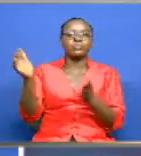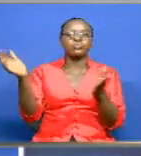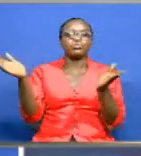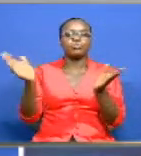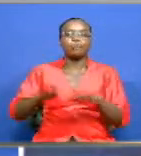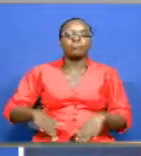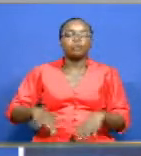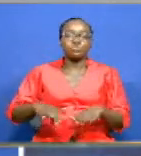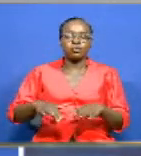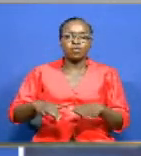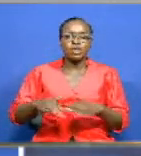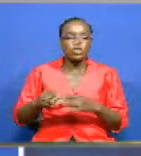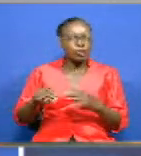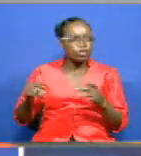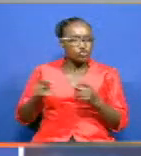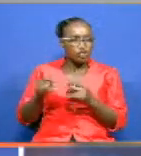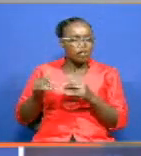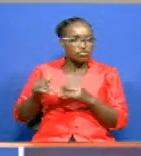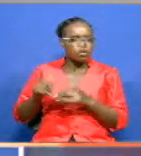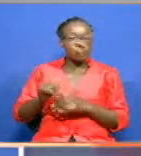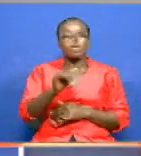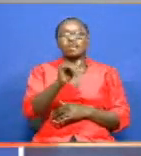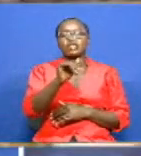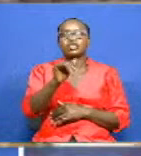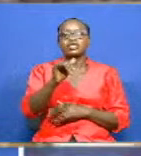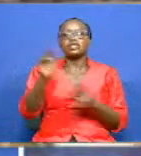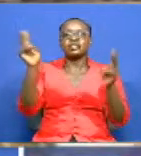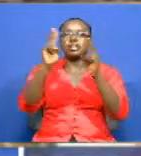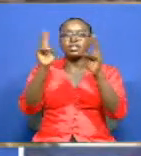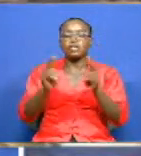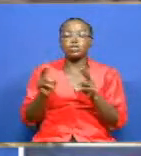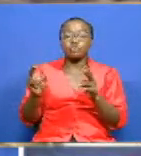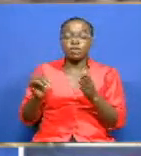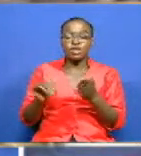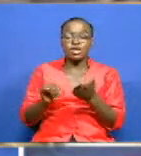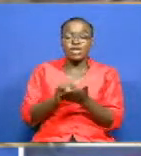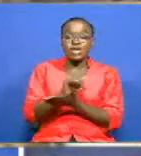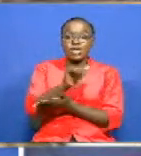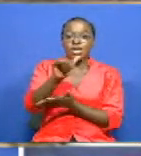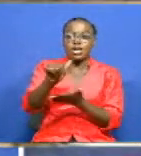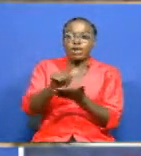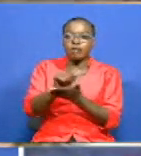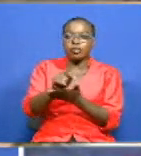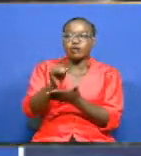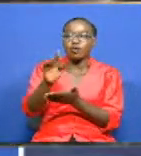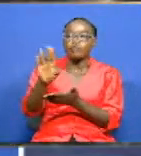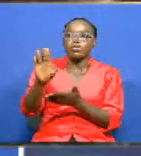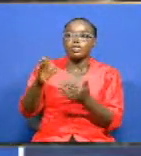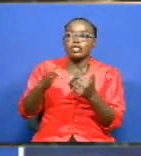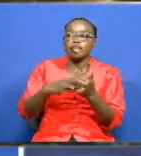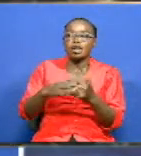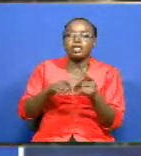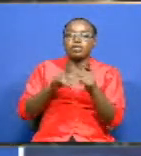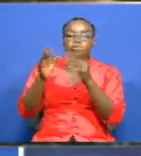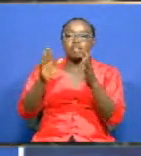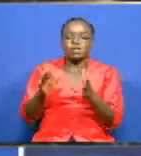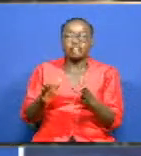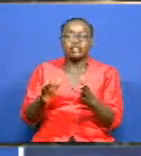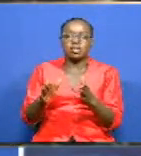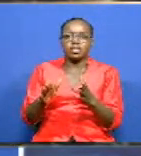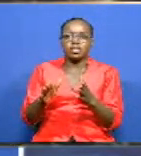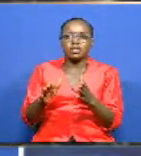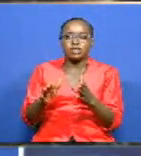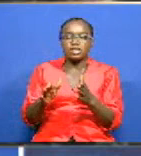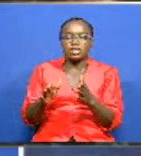town shortly after takeoff from the Bole International Airport, killing all the 149 passengers and crew on